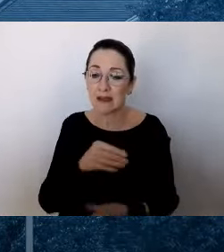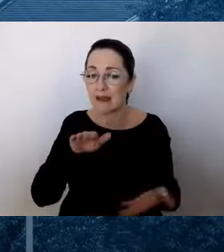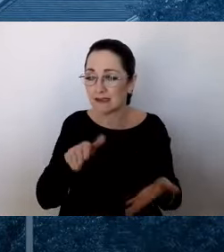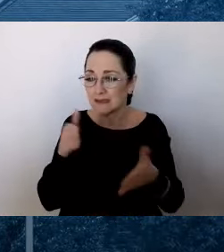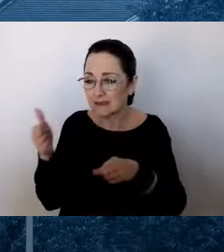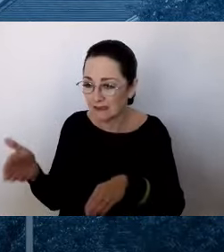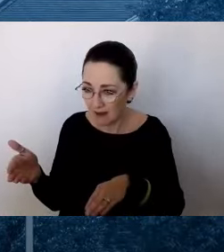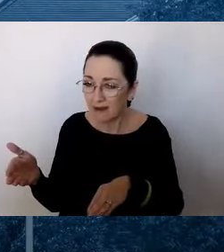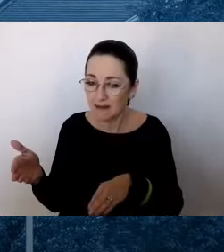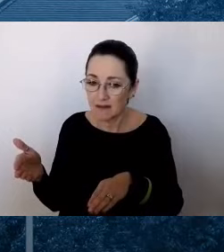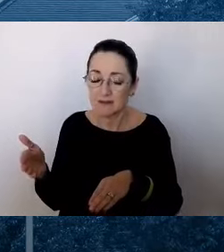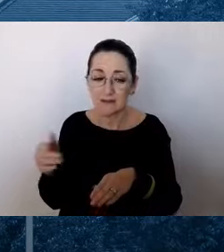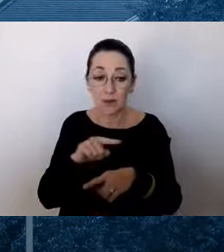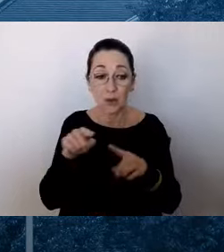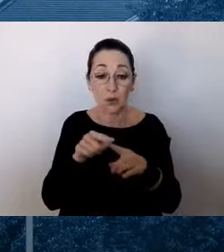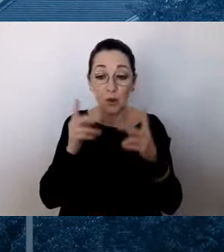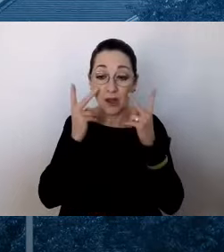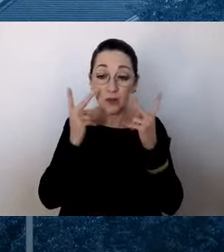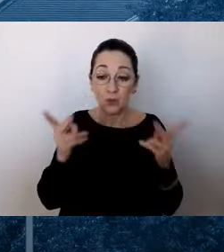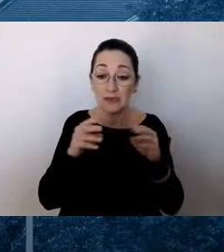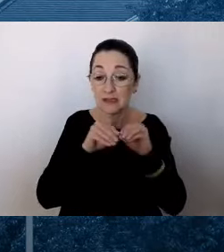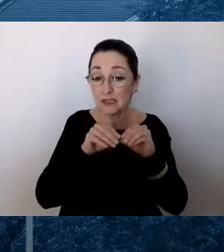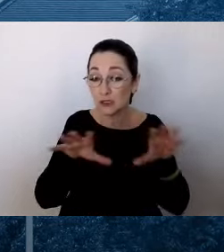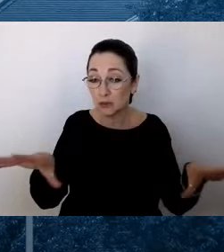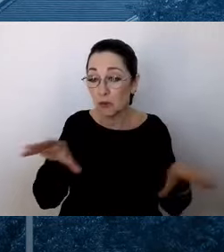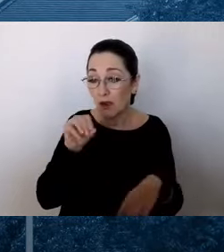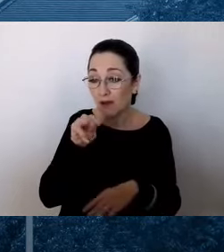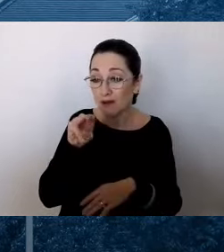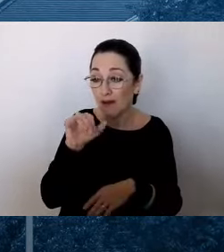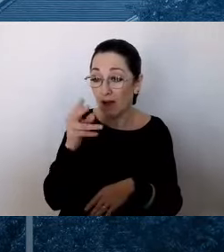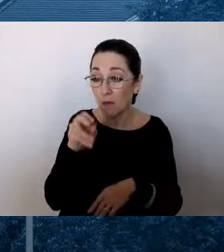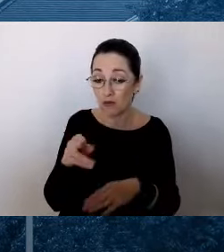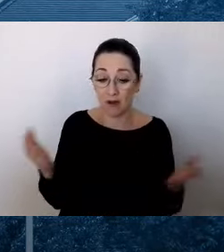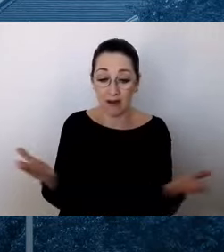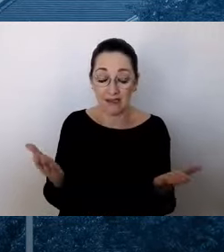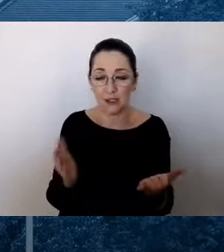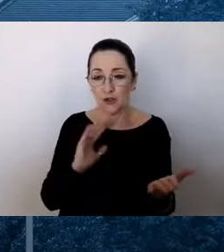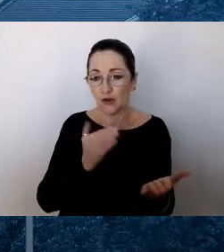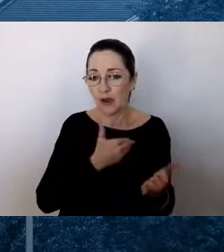we begin to see spread of Omicron here in our state.